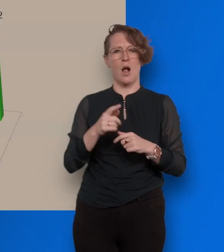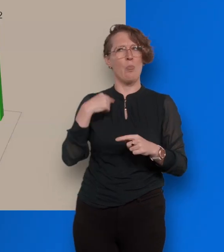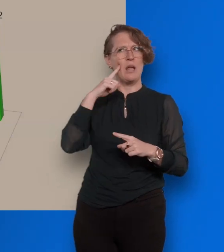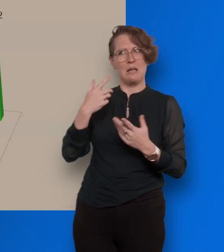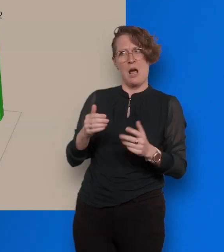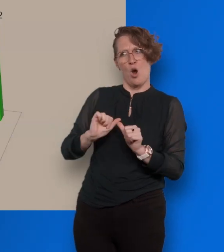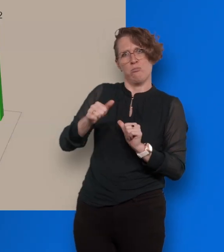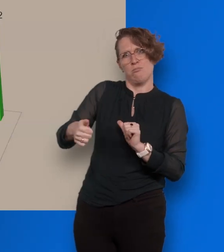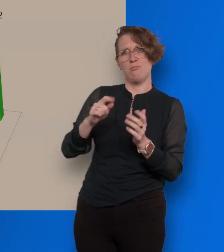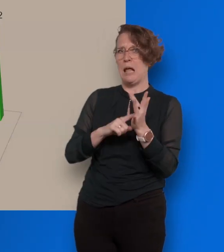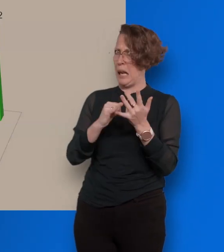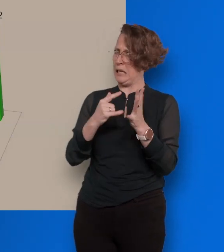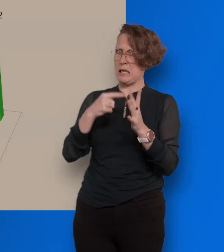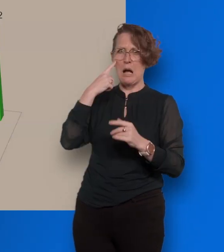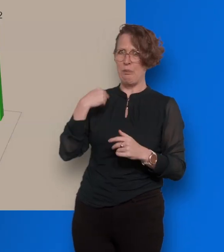Lisa next.